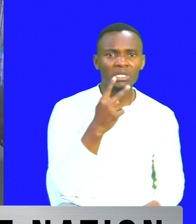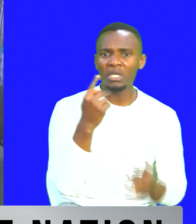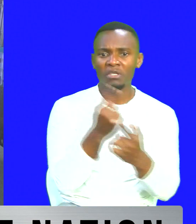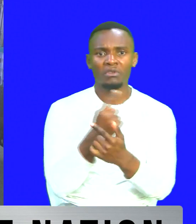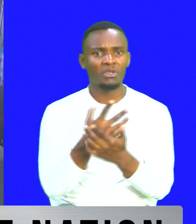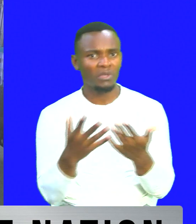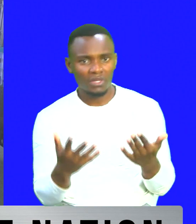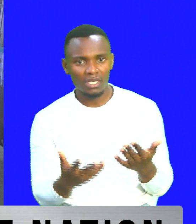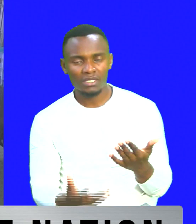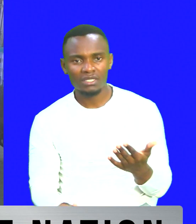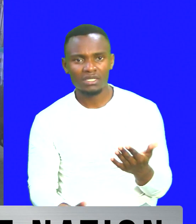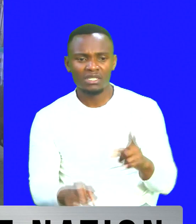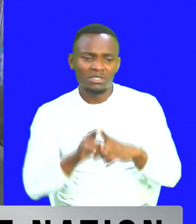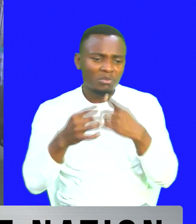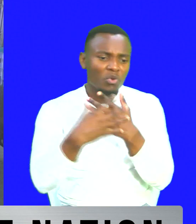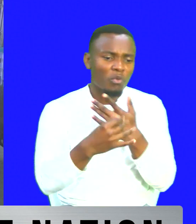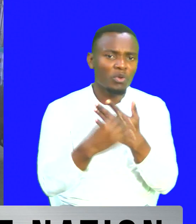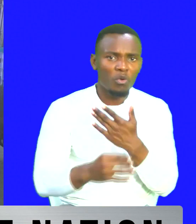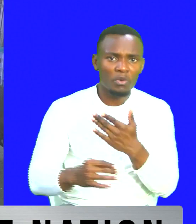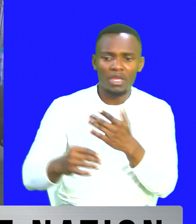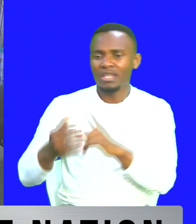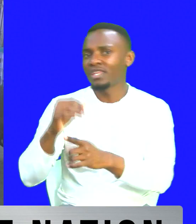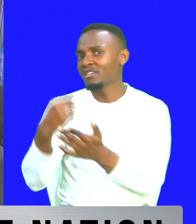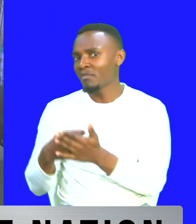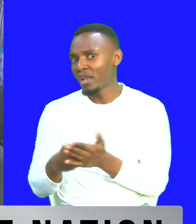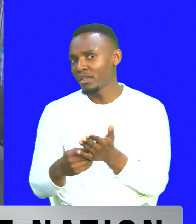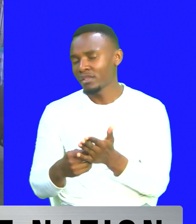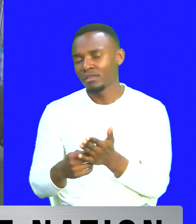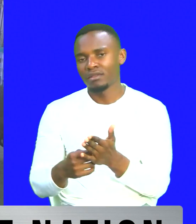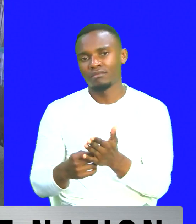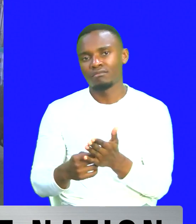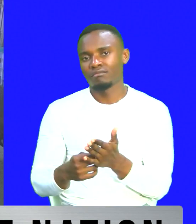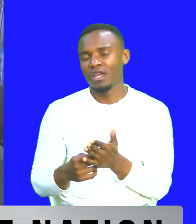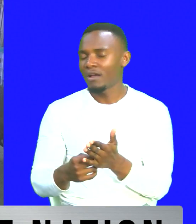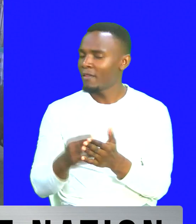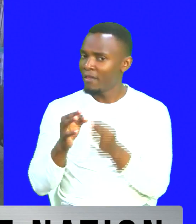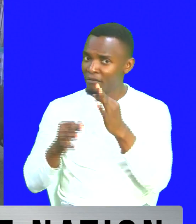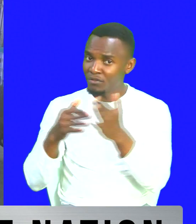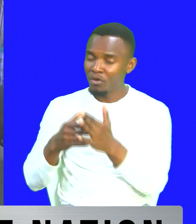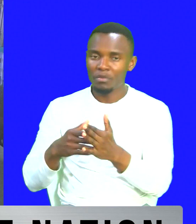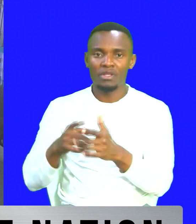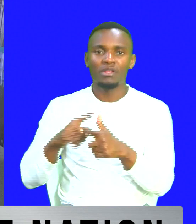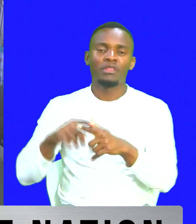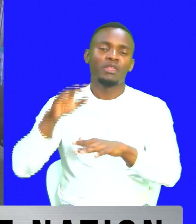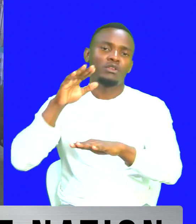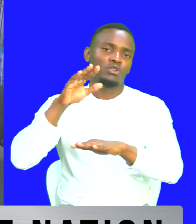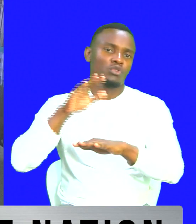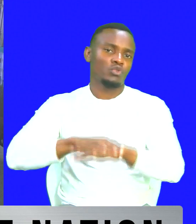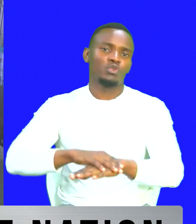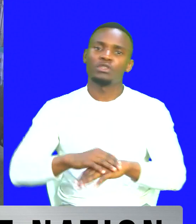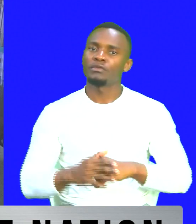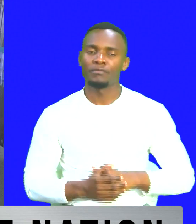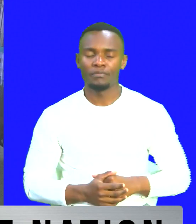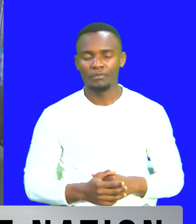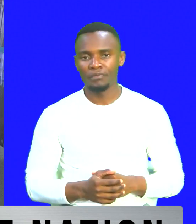Benchmarking and Right. kwenda tu kusign per diem na kurudi. It is good if it has been stopped. At least that is a loophole, you